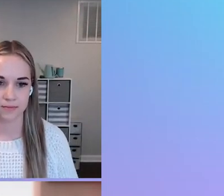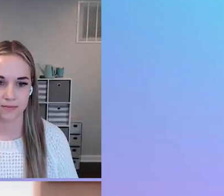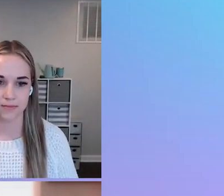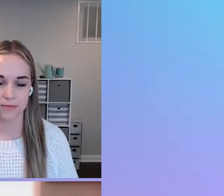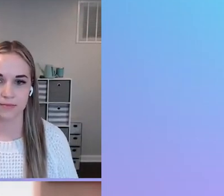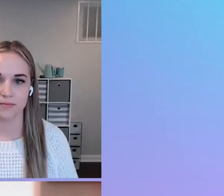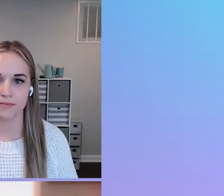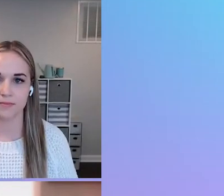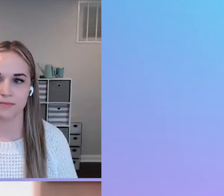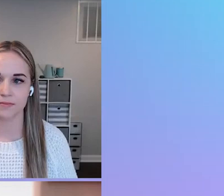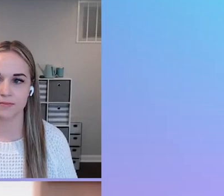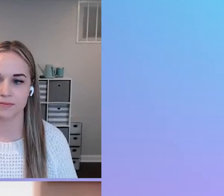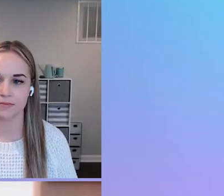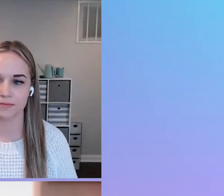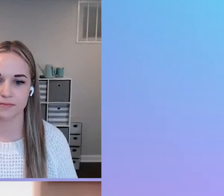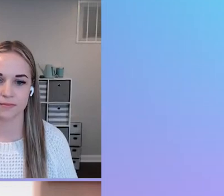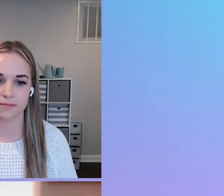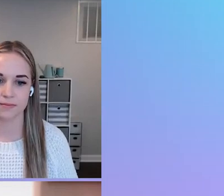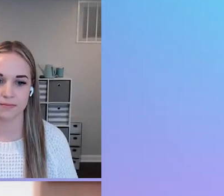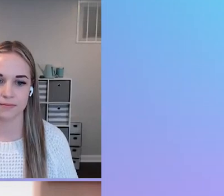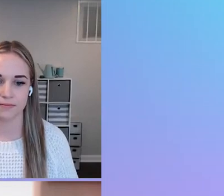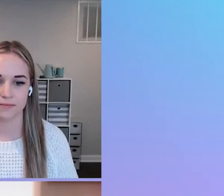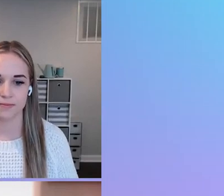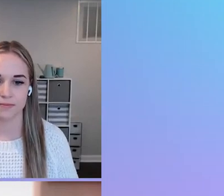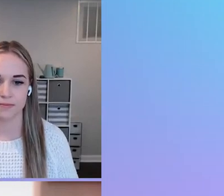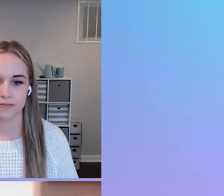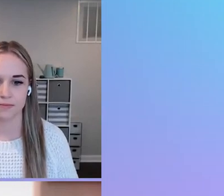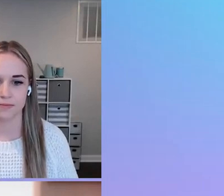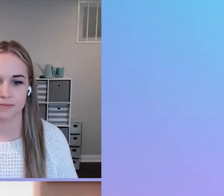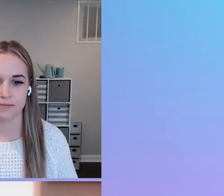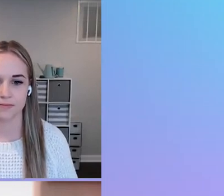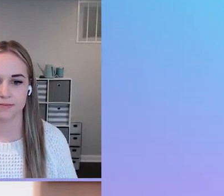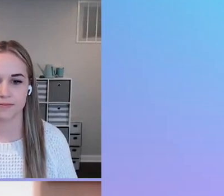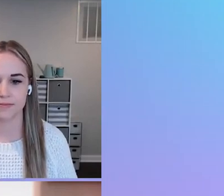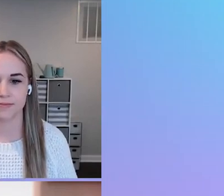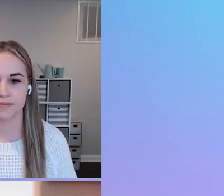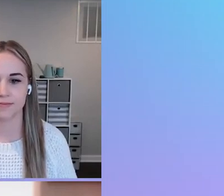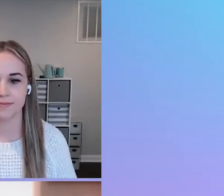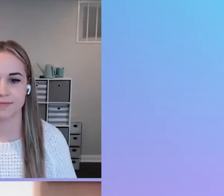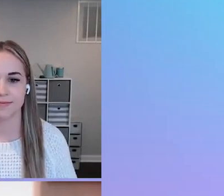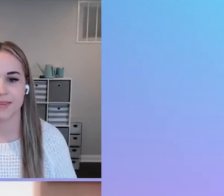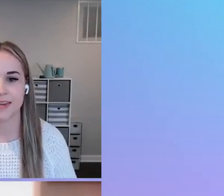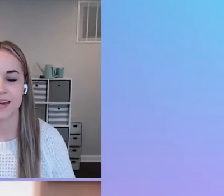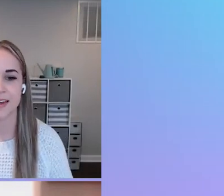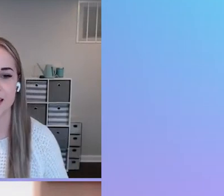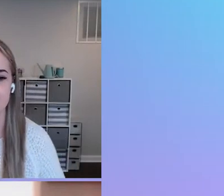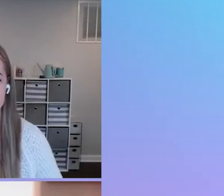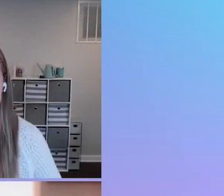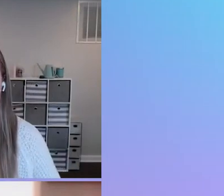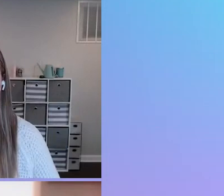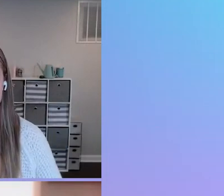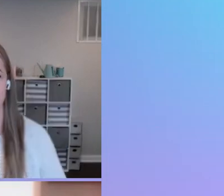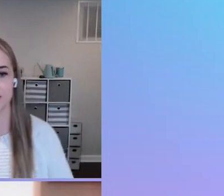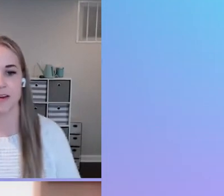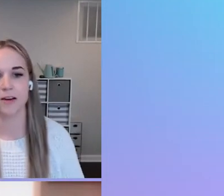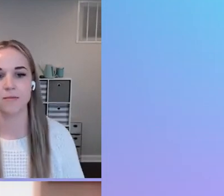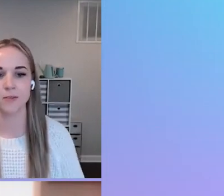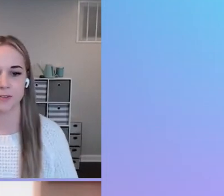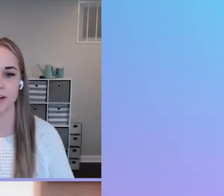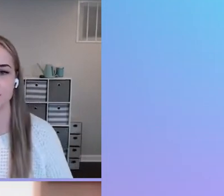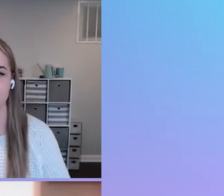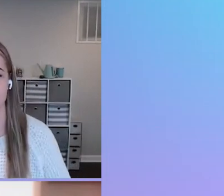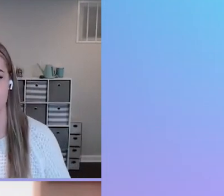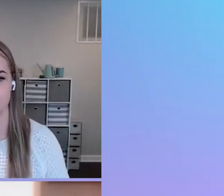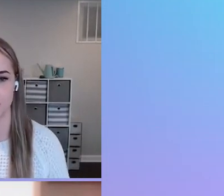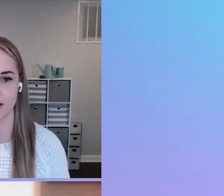how difficult was it to get leadership buy-in for that additional compensation? Yeah, I can take this one.